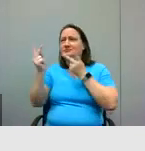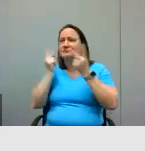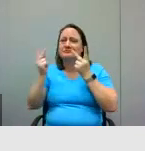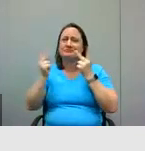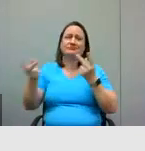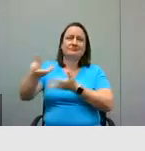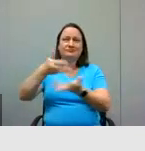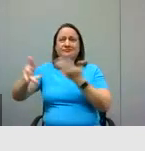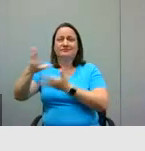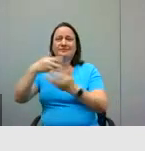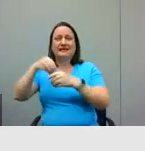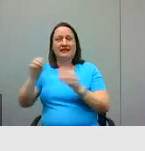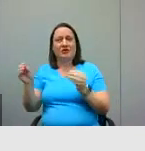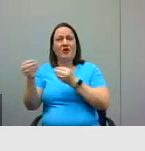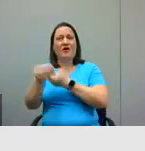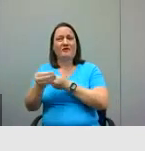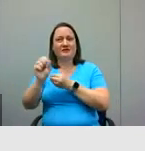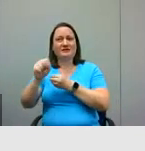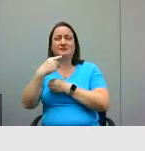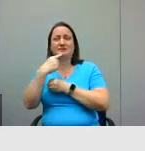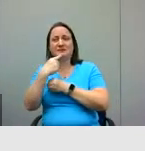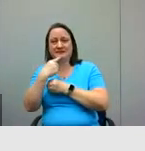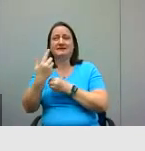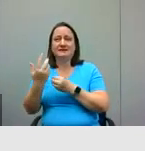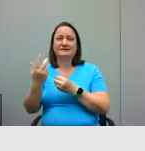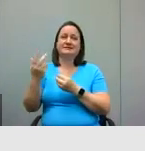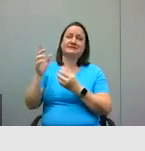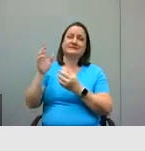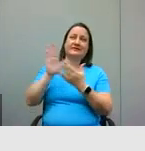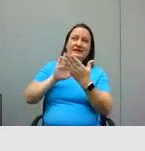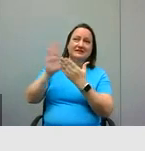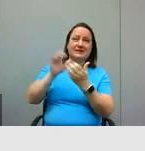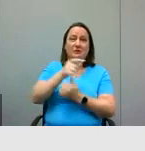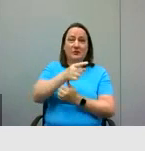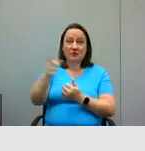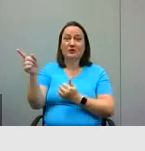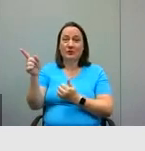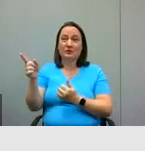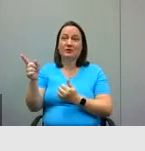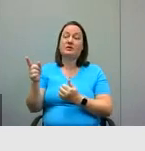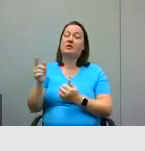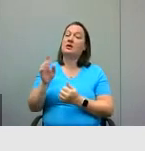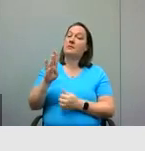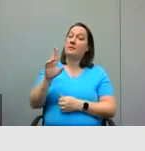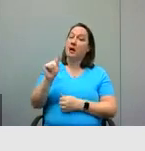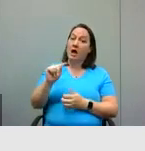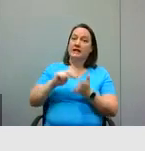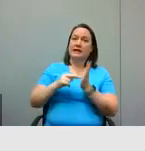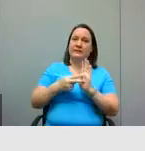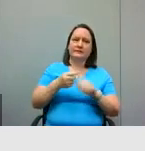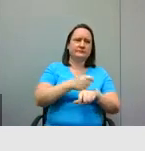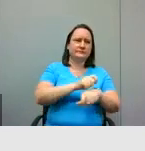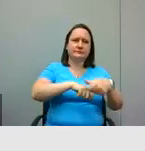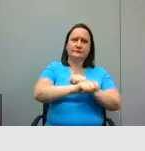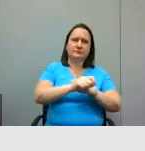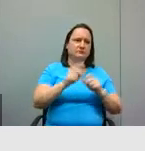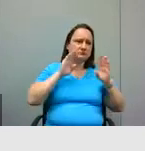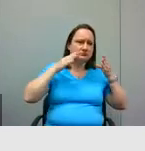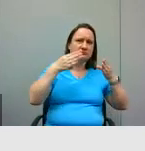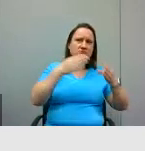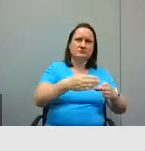interactions with all of our partners and face-to-face with you all. But we really have felt